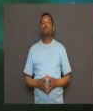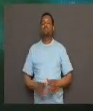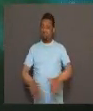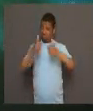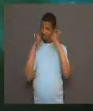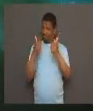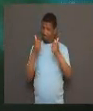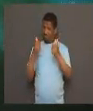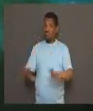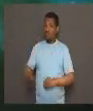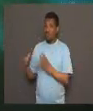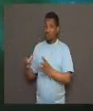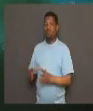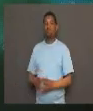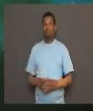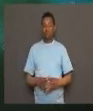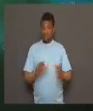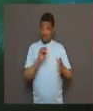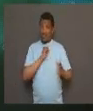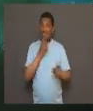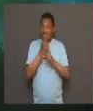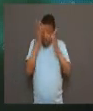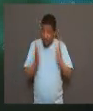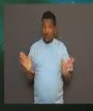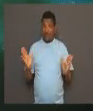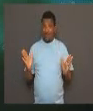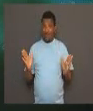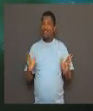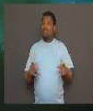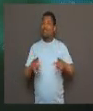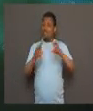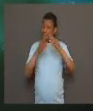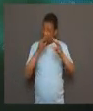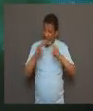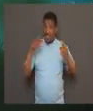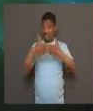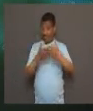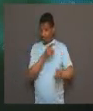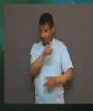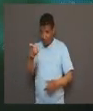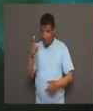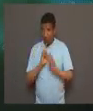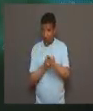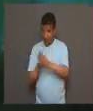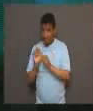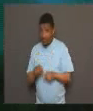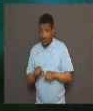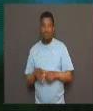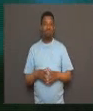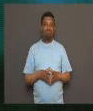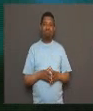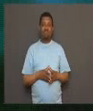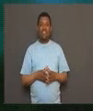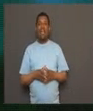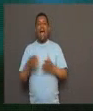Well done, students. I am sure that was very easy for you to answer.